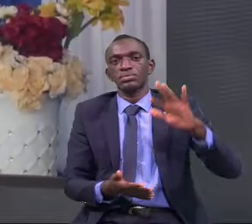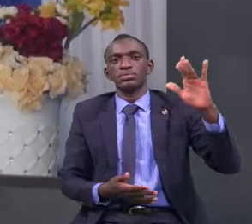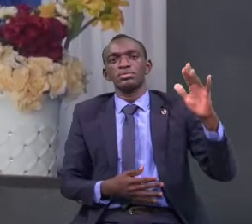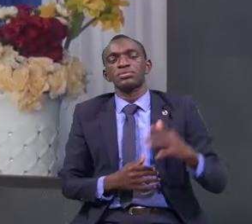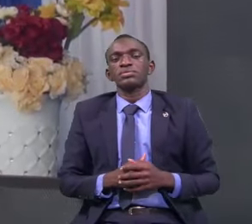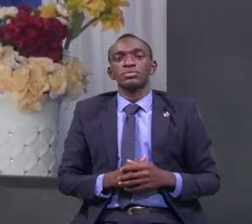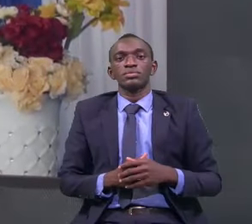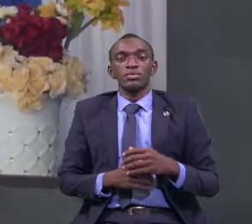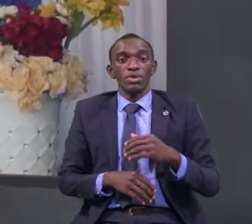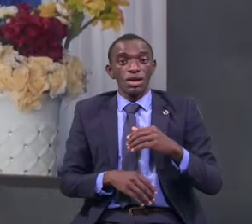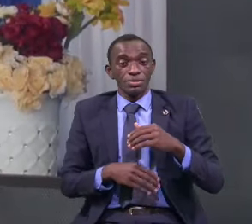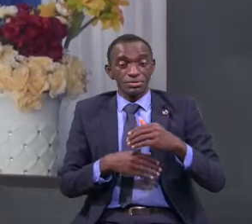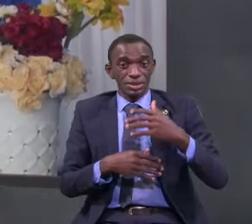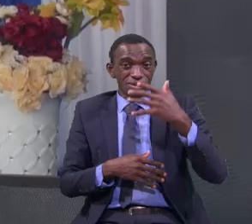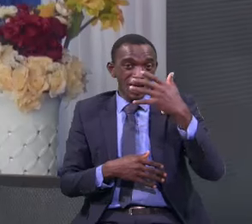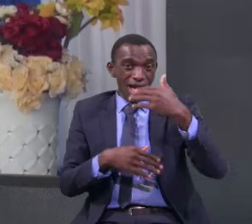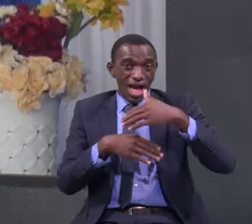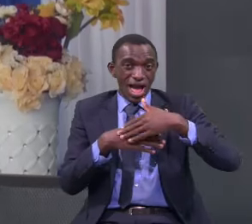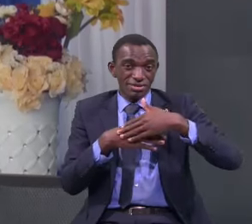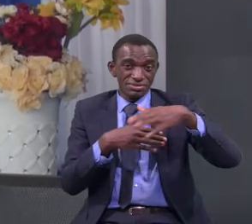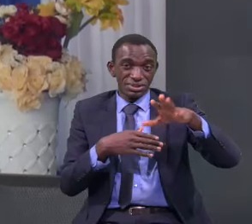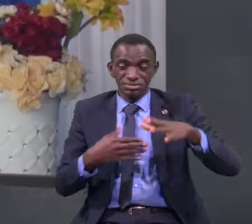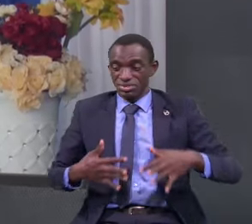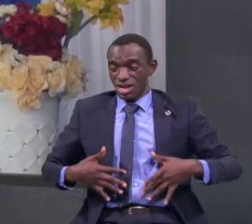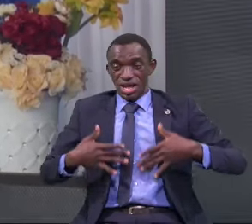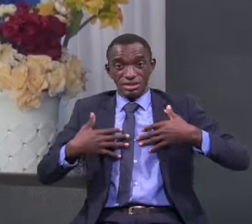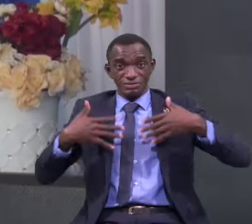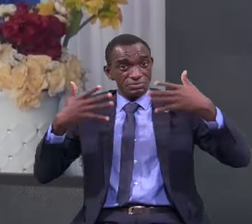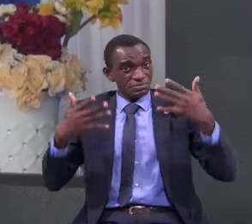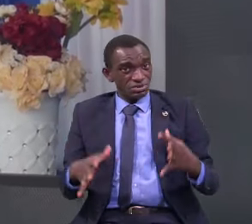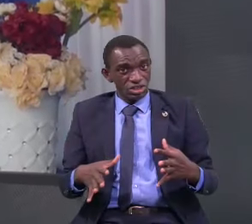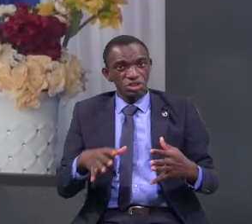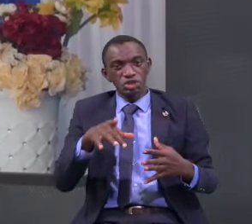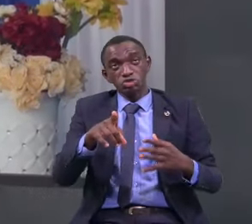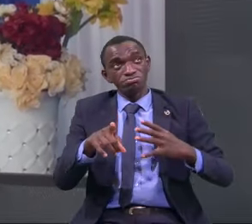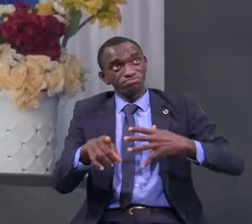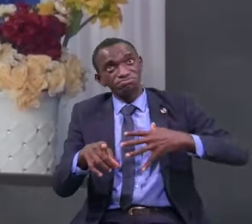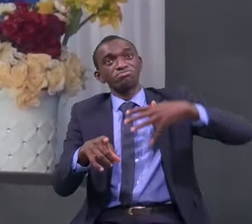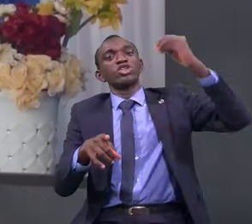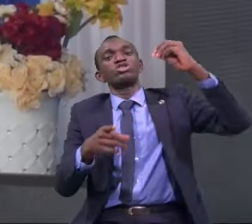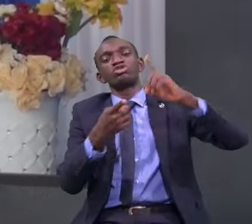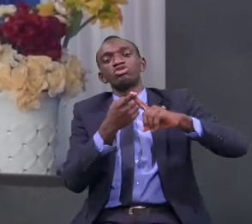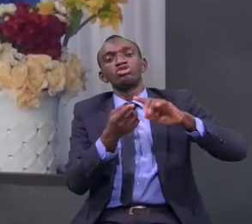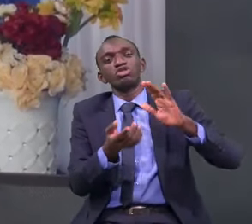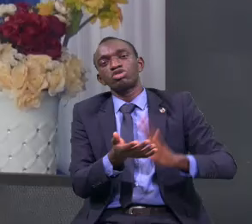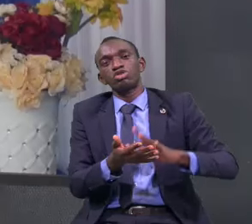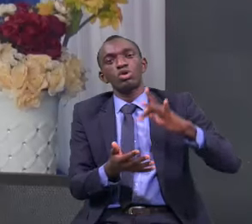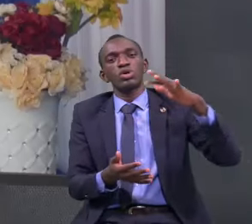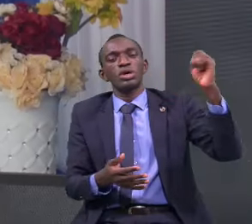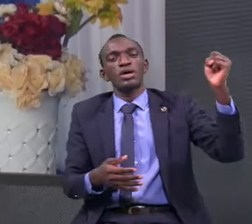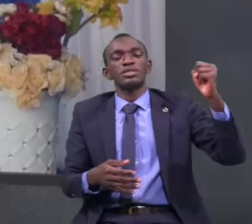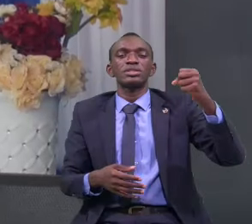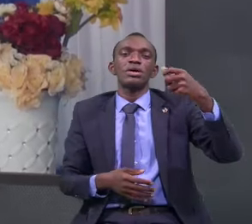And at the end of life, a glorious paradise. A